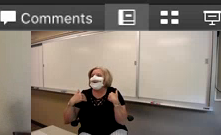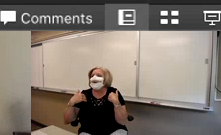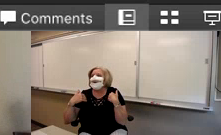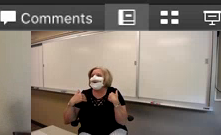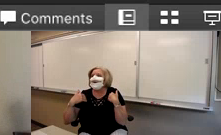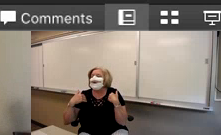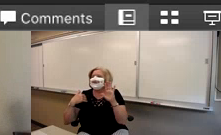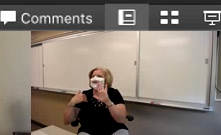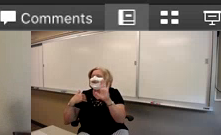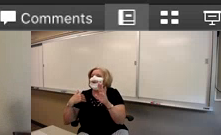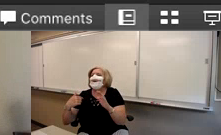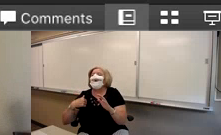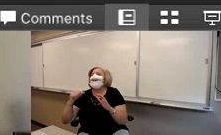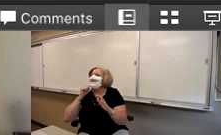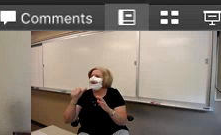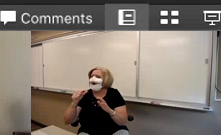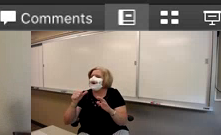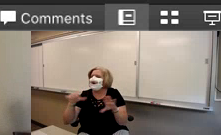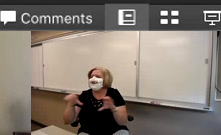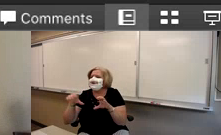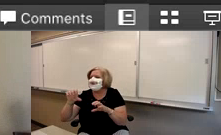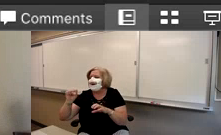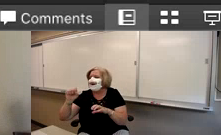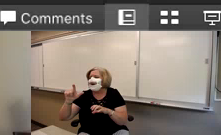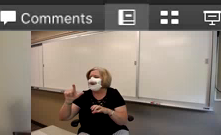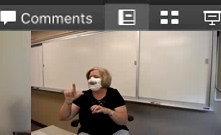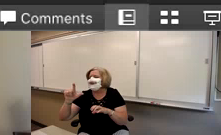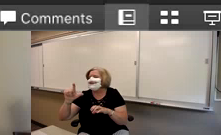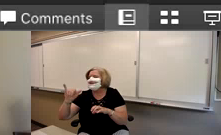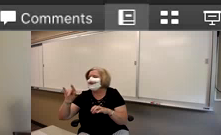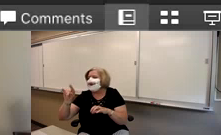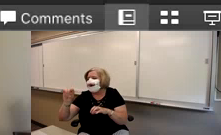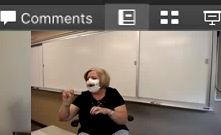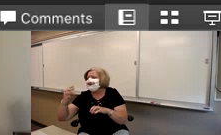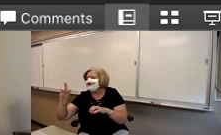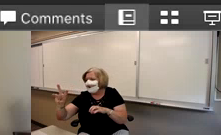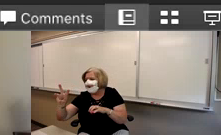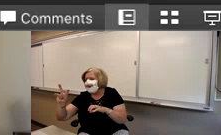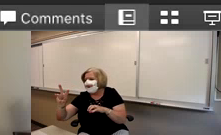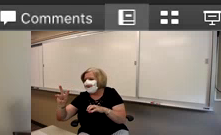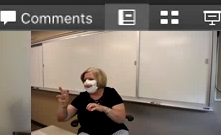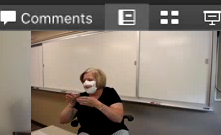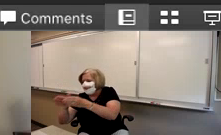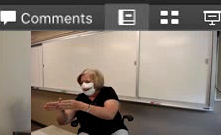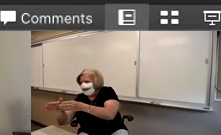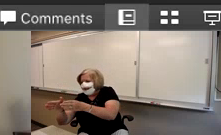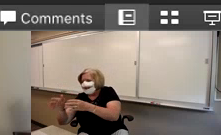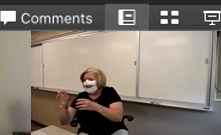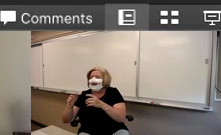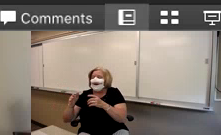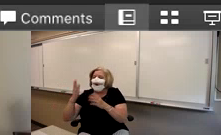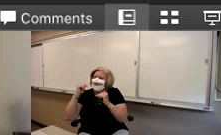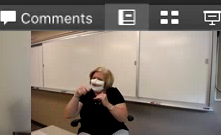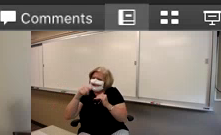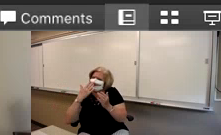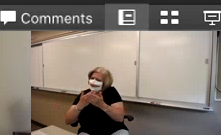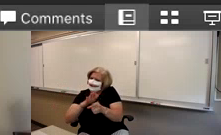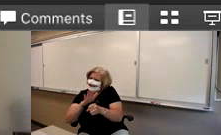I'm not going to go in slideshow mode because I'll be bouncing in and out between that. So hopefully this is good enough.